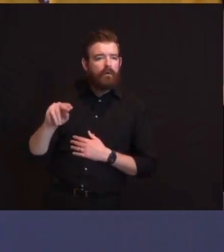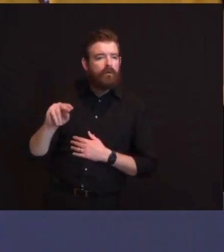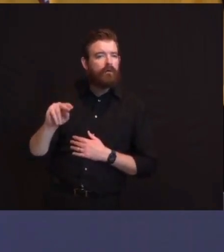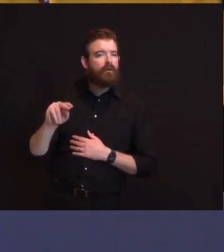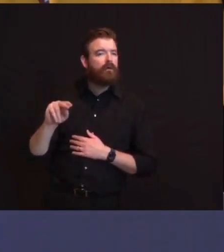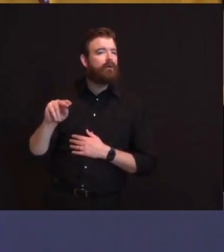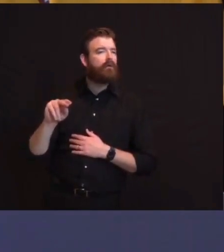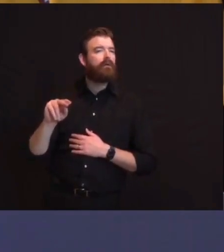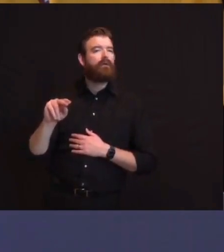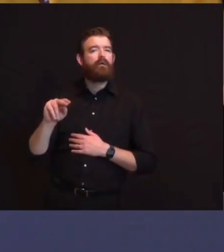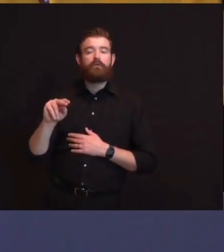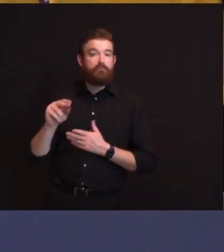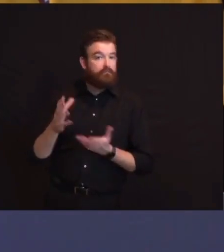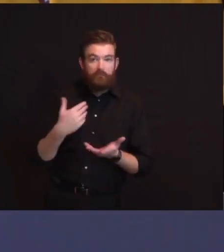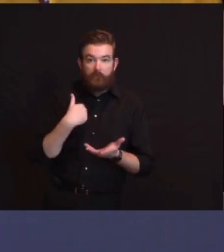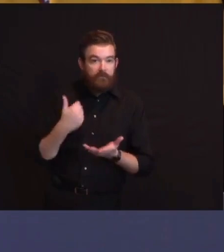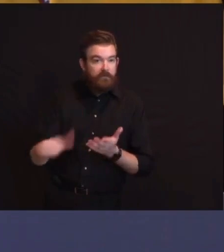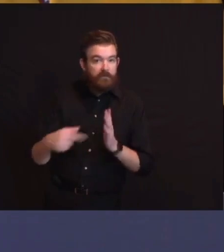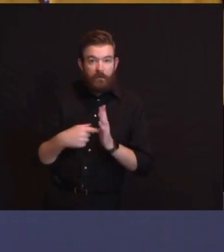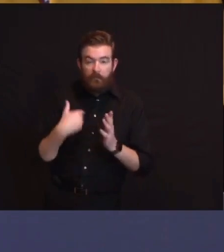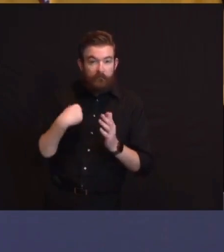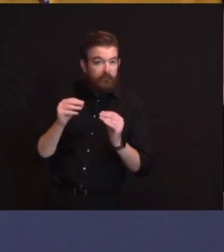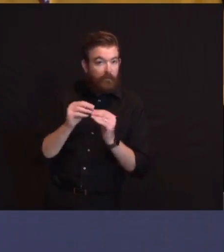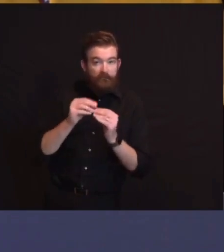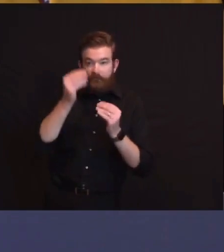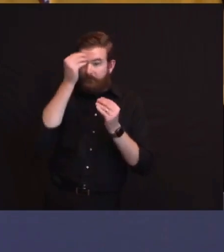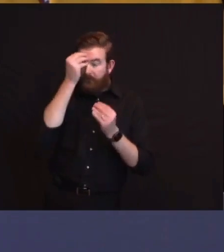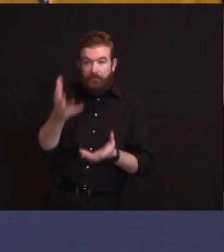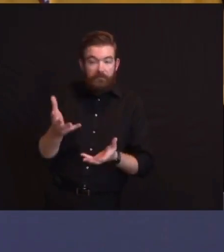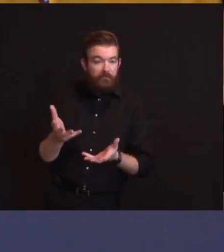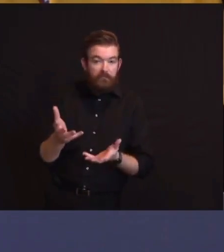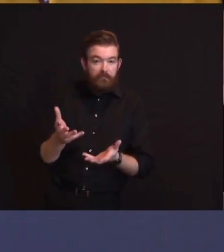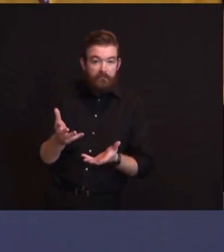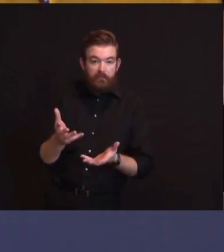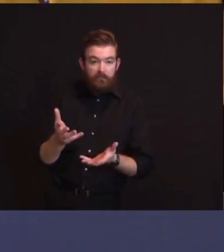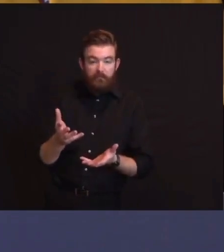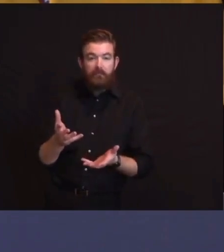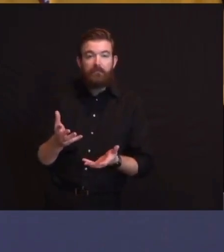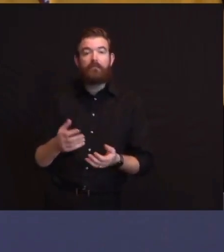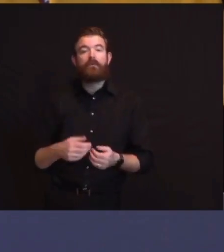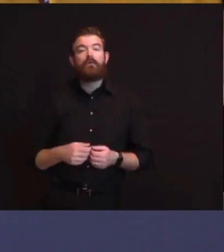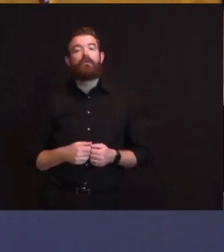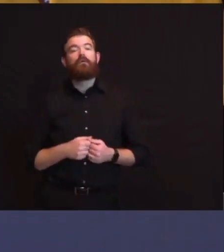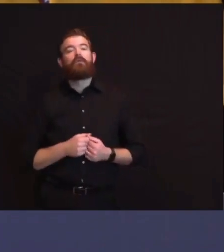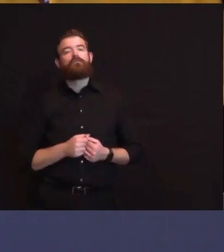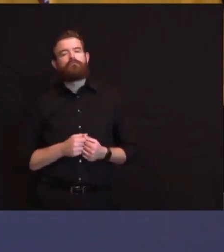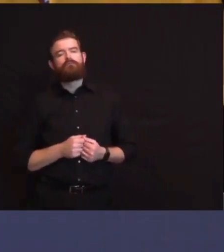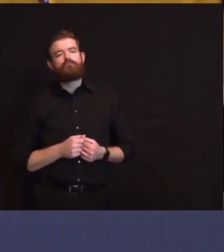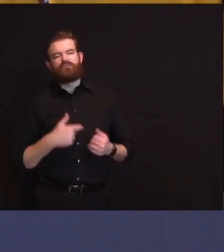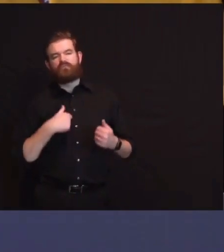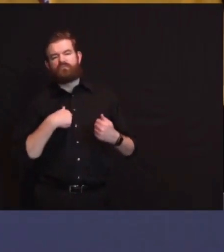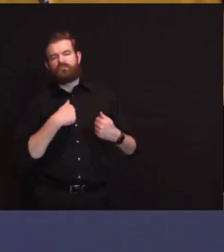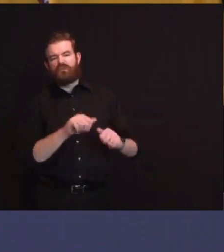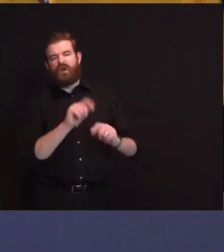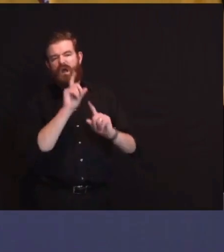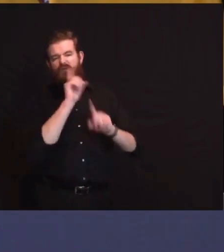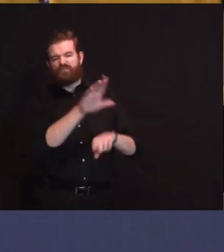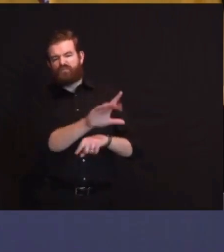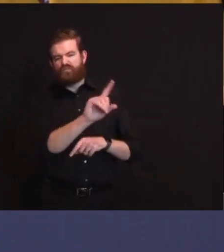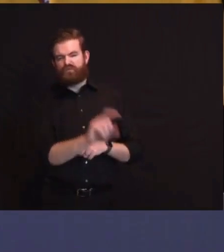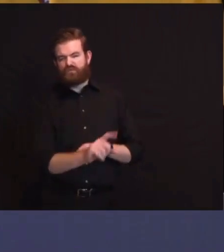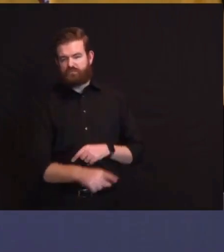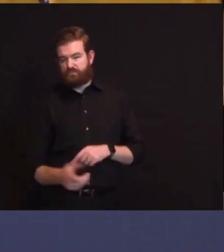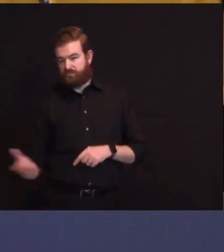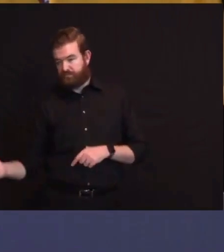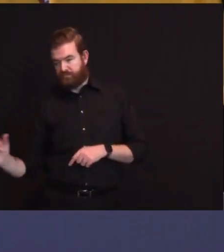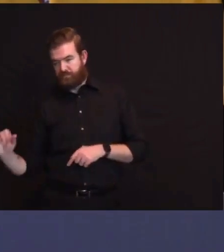earlier? Thanks. Thank you. May I try to answer a couple of these, Judy and Tina, and then throw